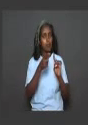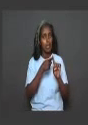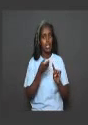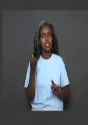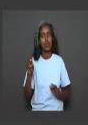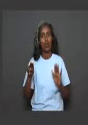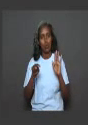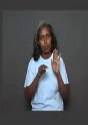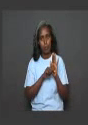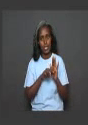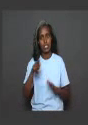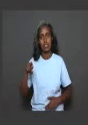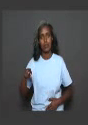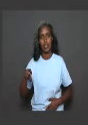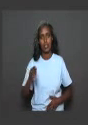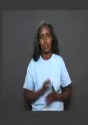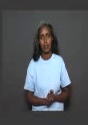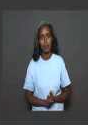or minus p.